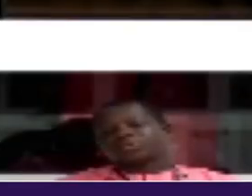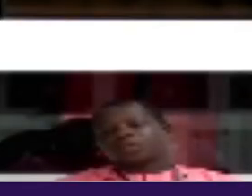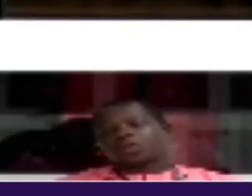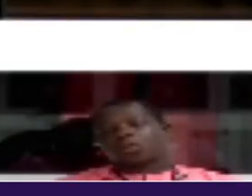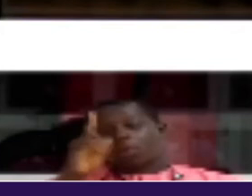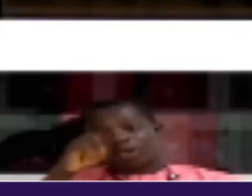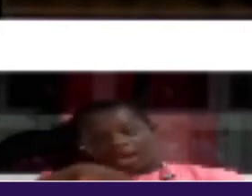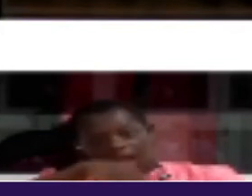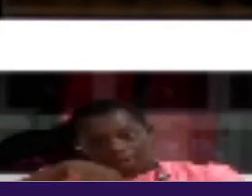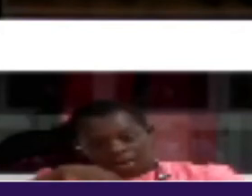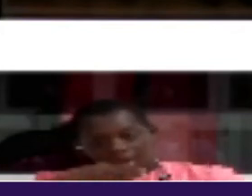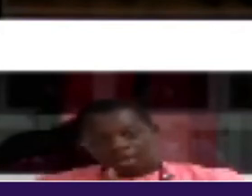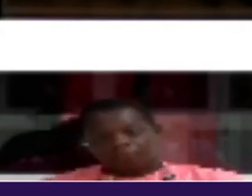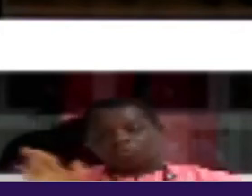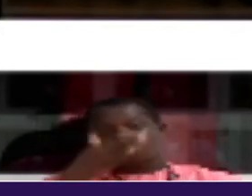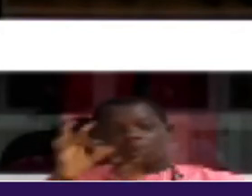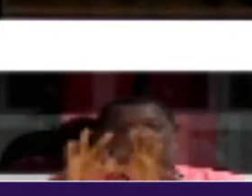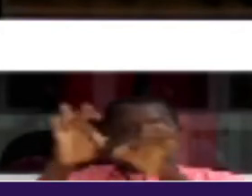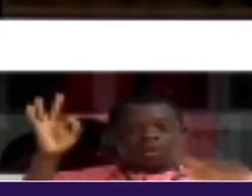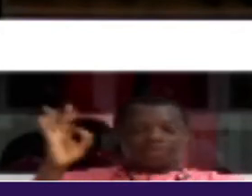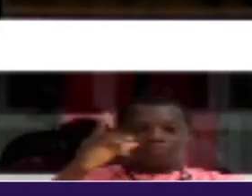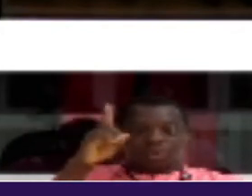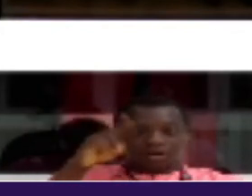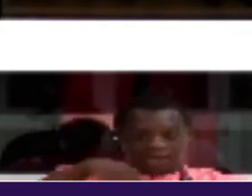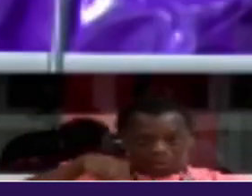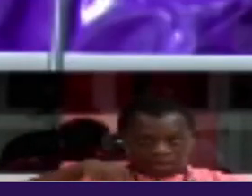1 hour? They had to go away for 1 hour? Yeah.